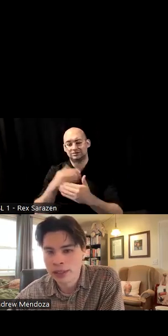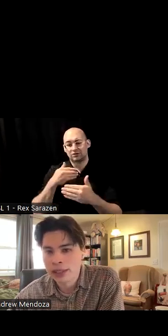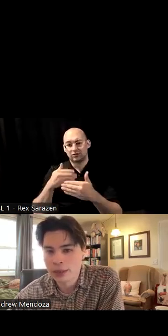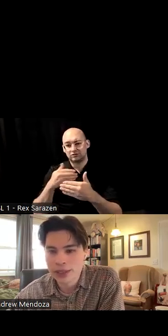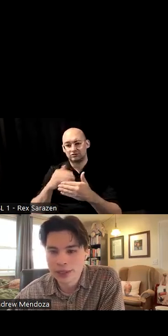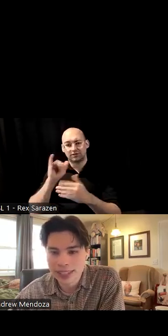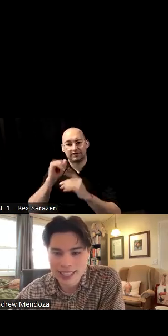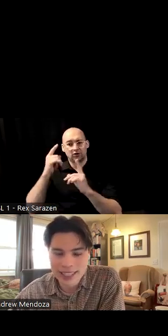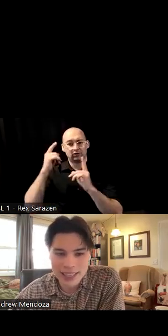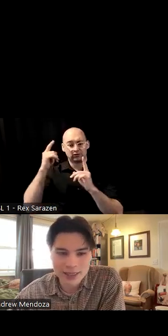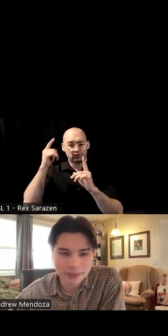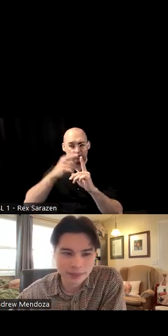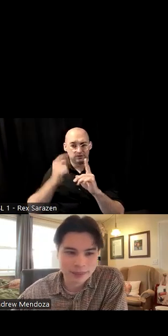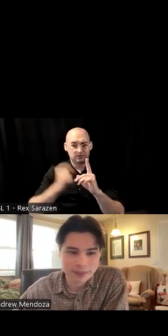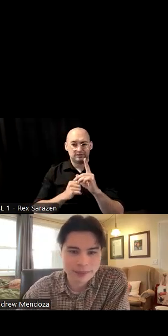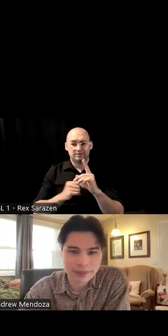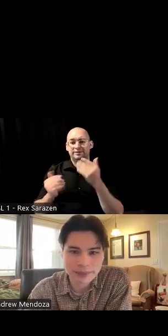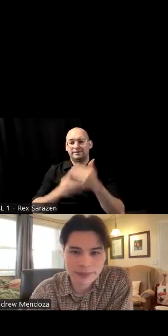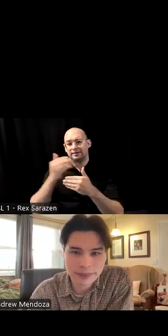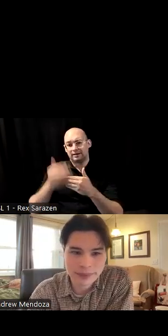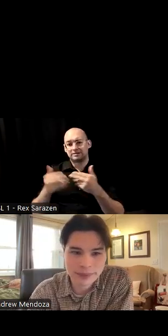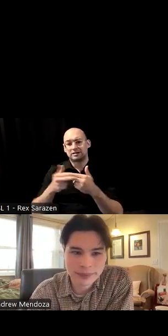goal. If we could go to the next slide.